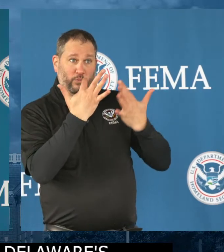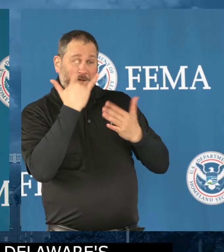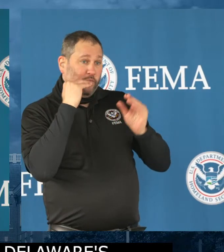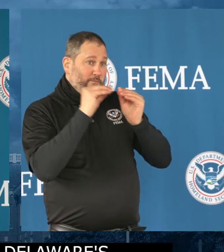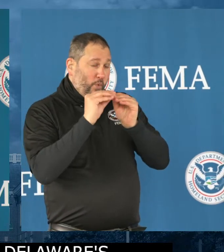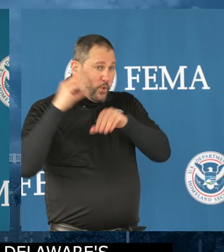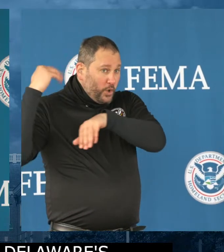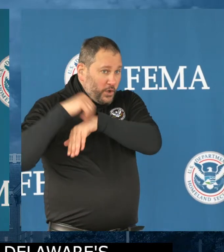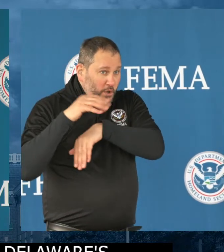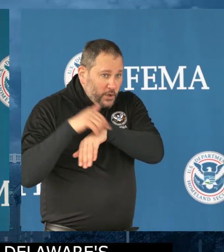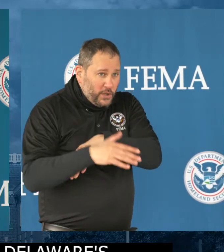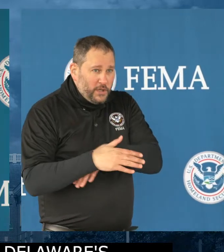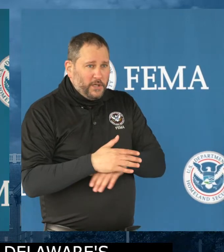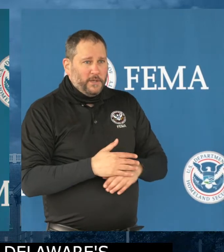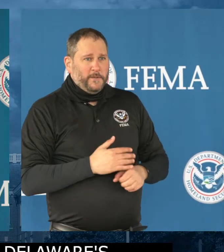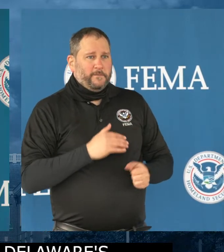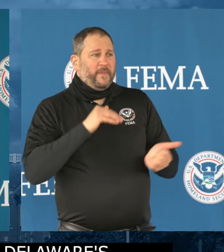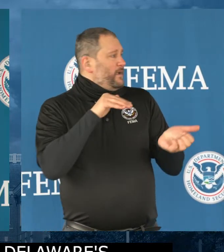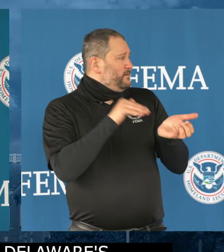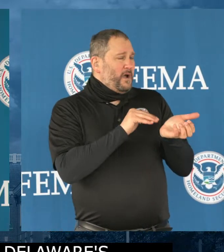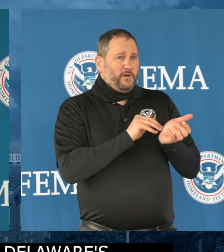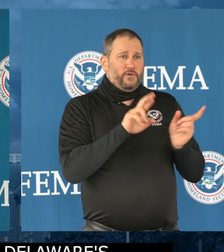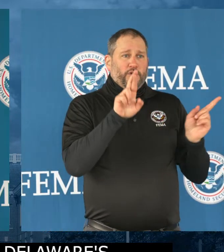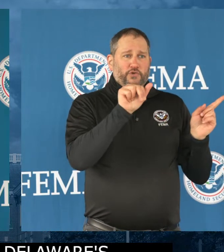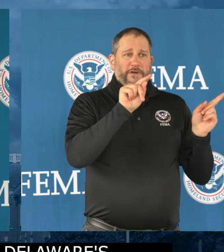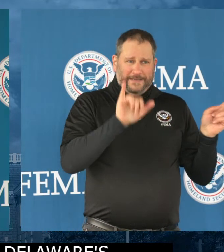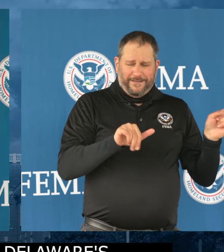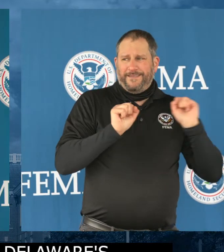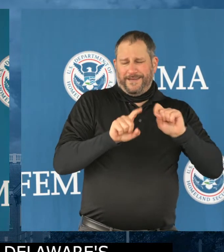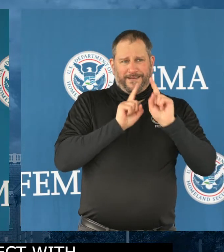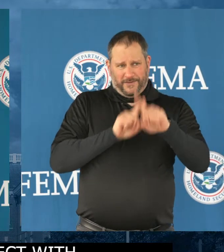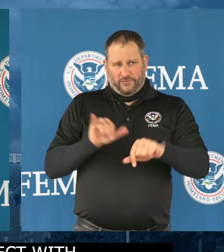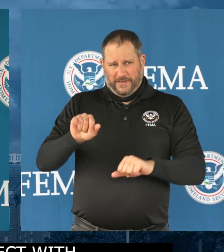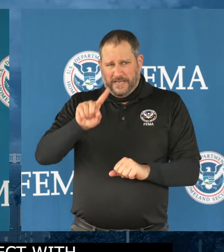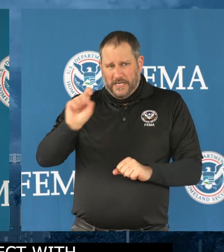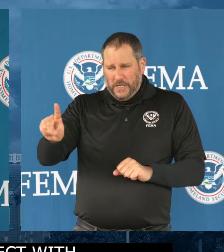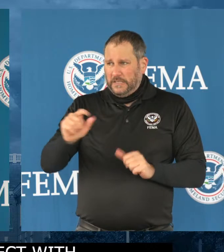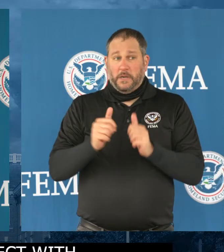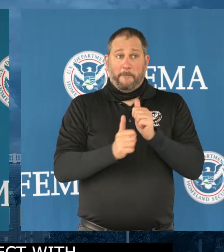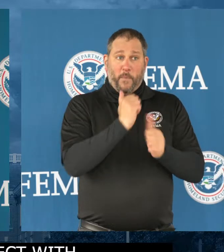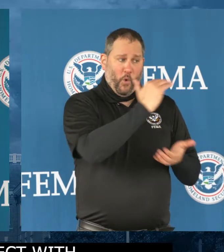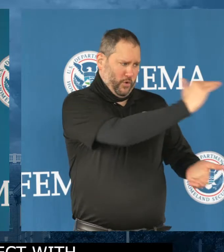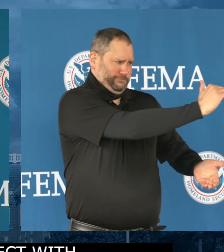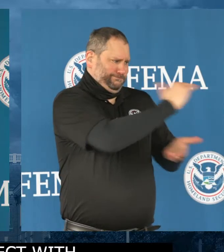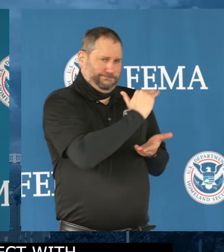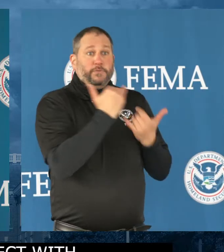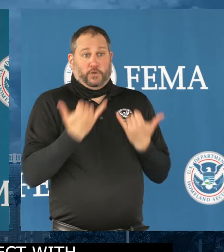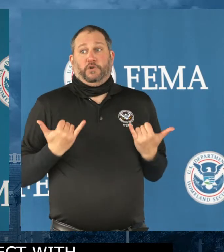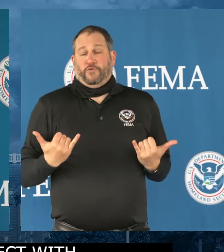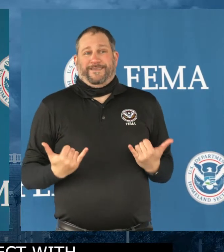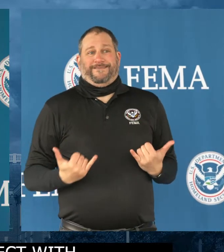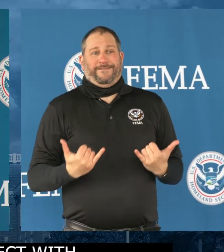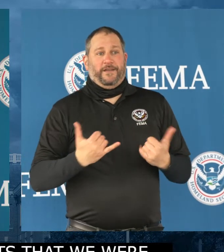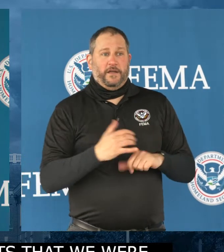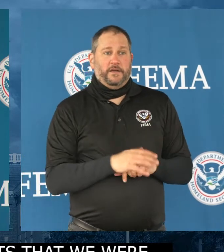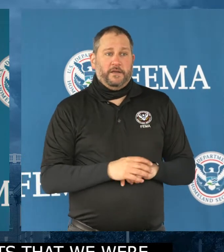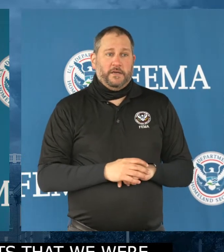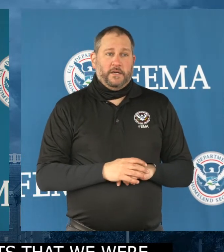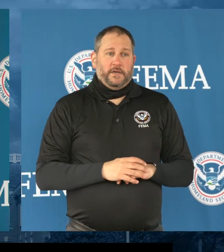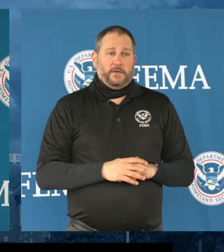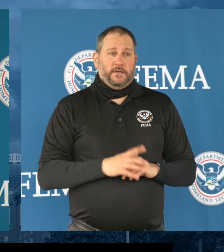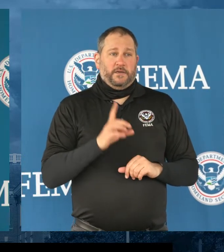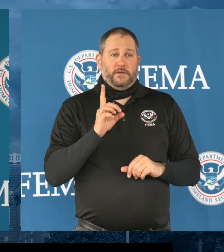Rattay can probably answer that question. We got most of them today. We did. Dr. Hong, by the way, and his team,